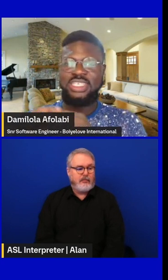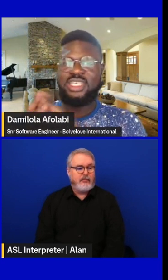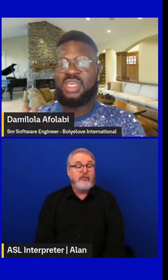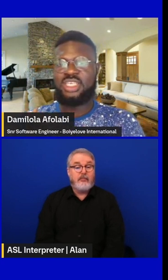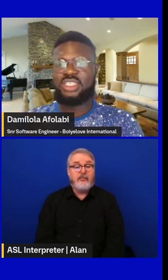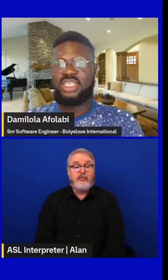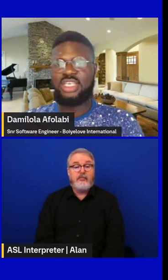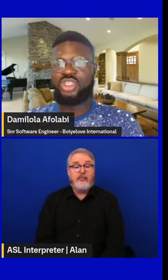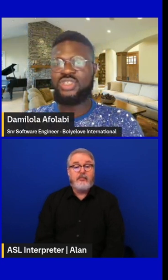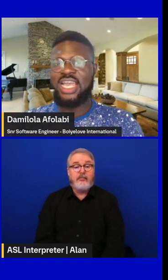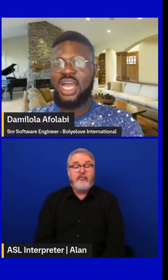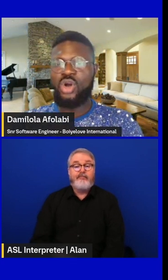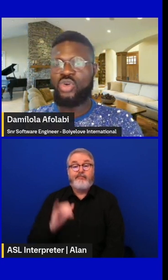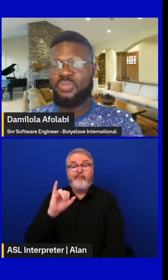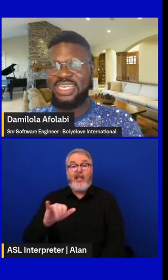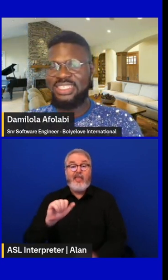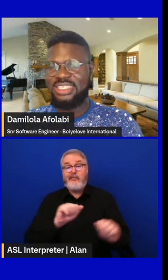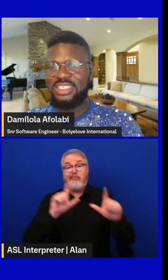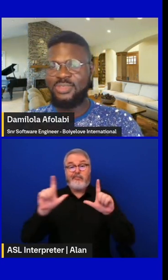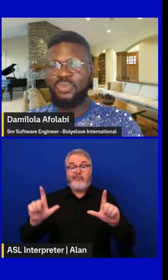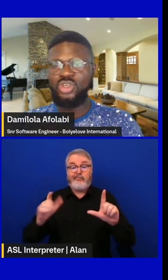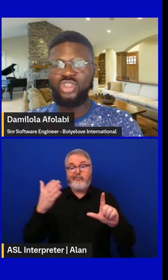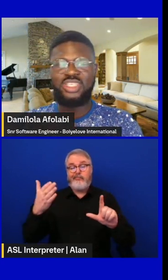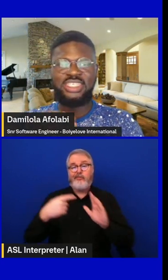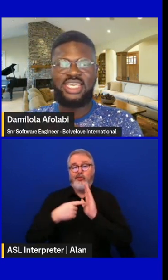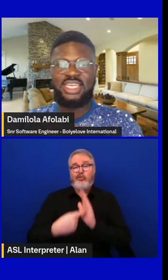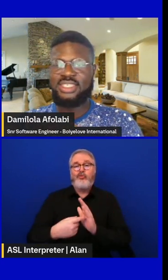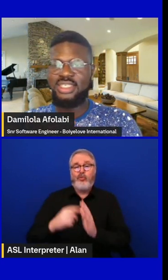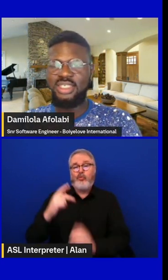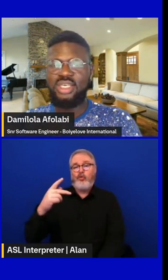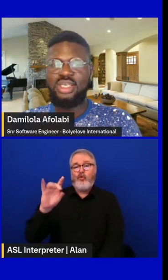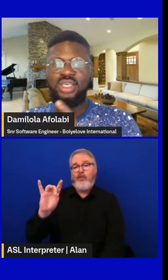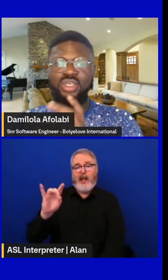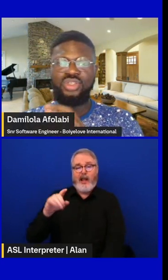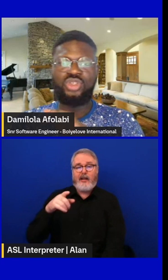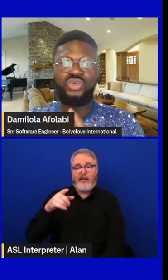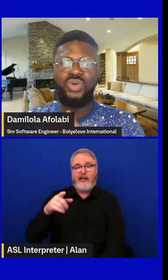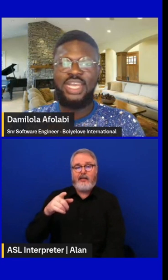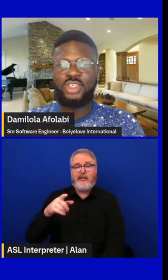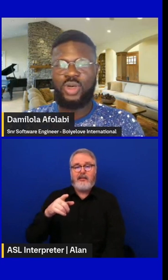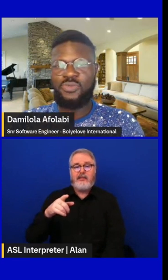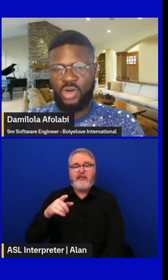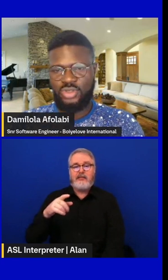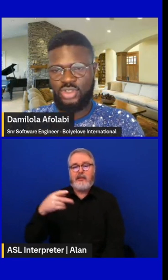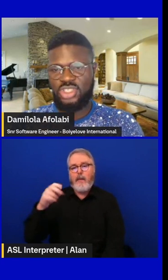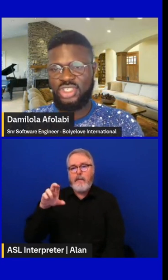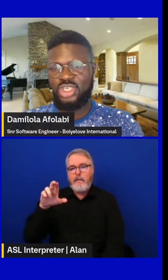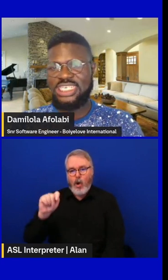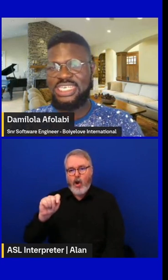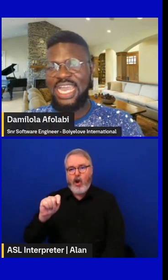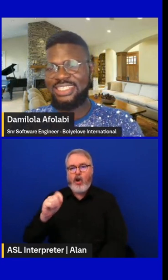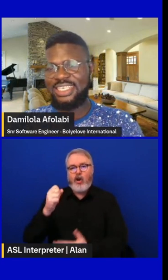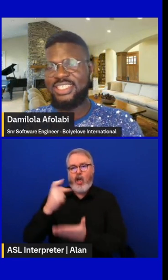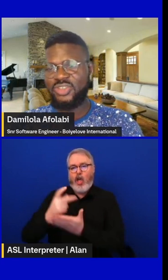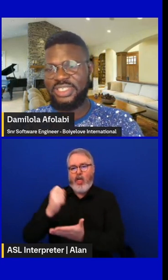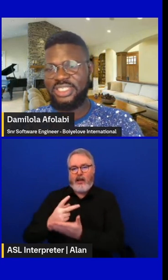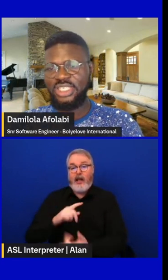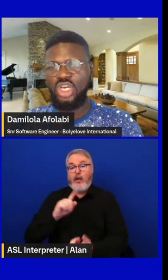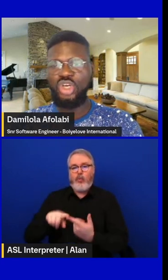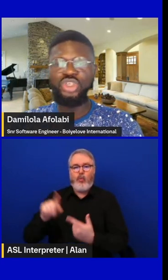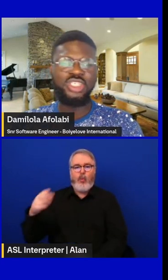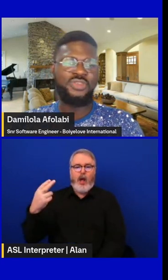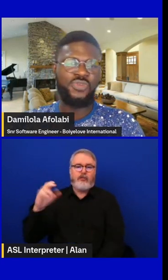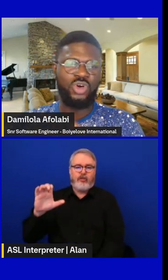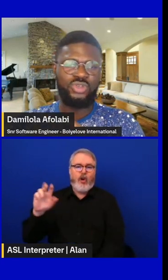So this is an image that shows how Kubernetes port authenticates to HashiCorp Vault to securely access